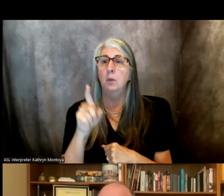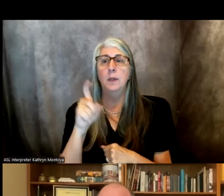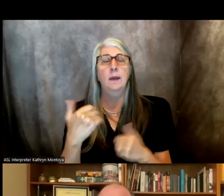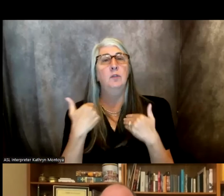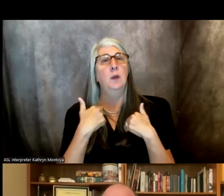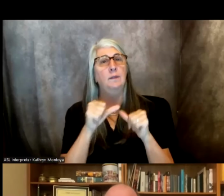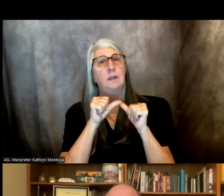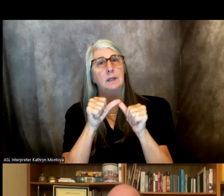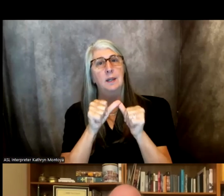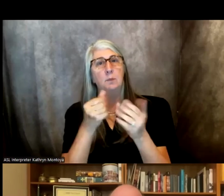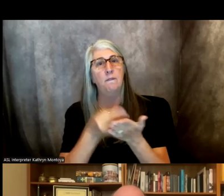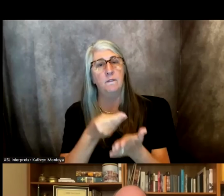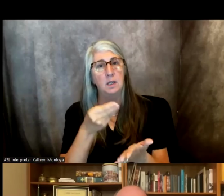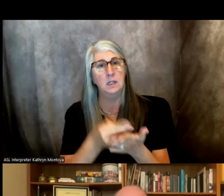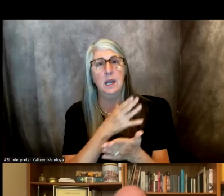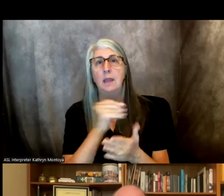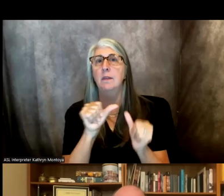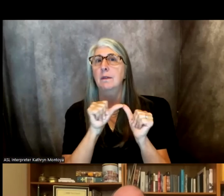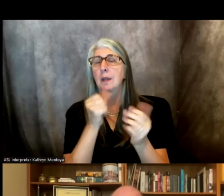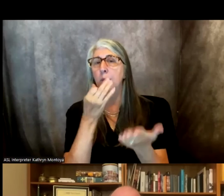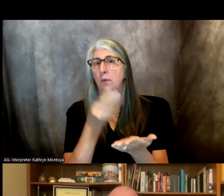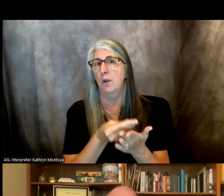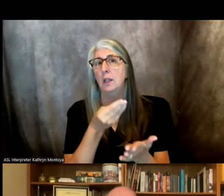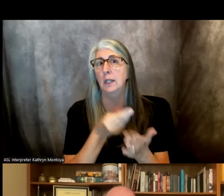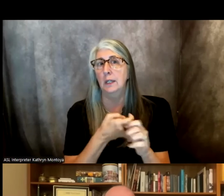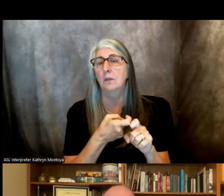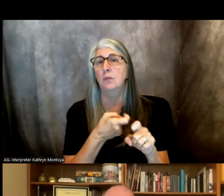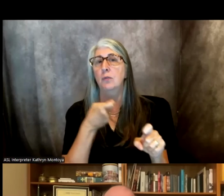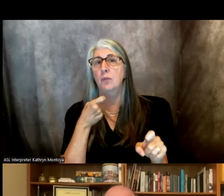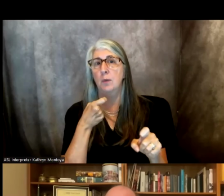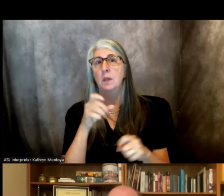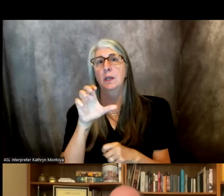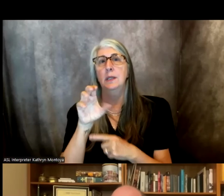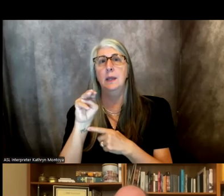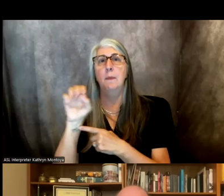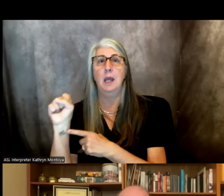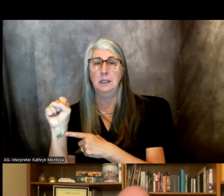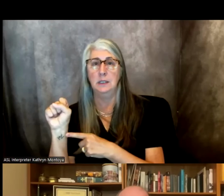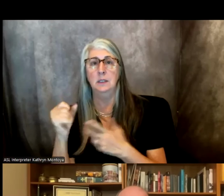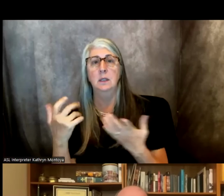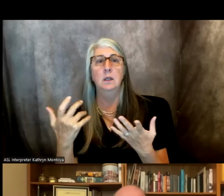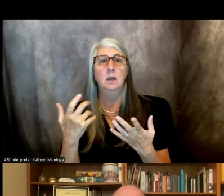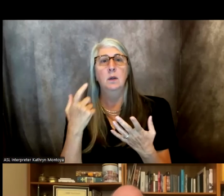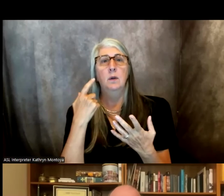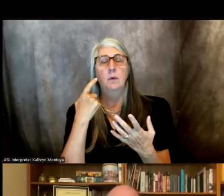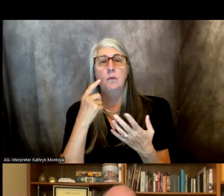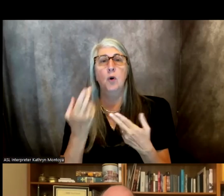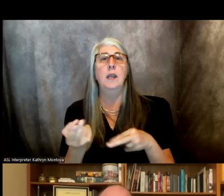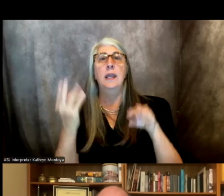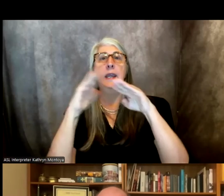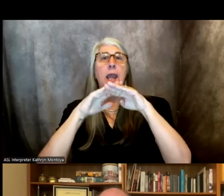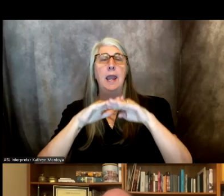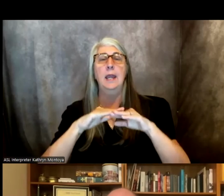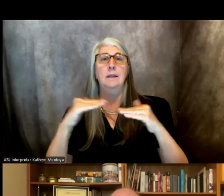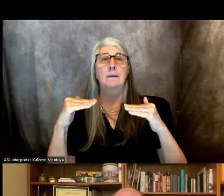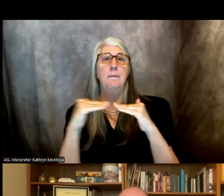sustainable funding. And the sustainable funding has come from CMS through an enhanced match for